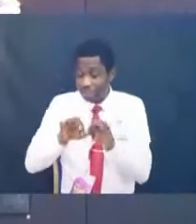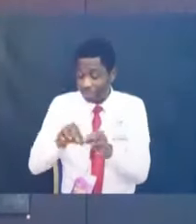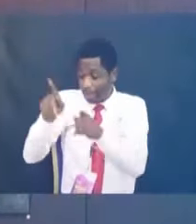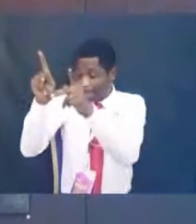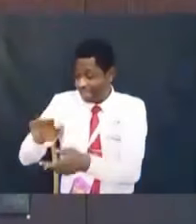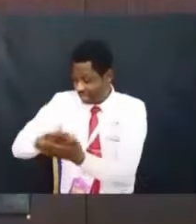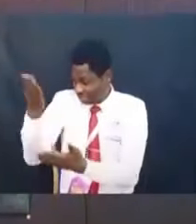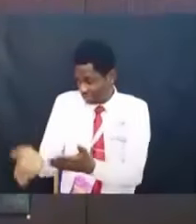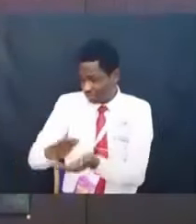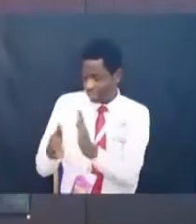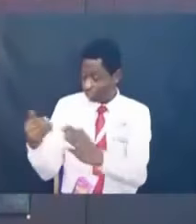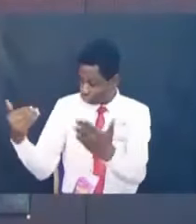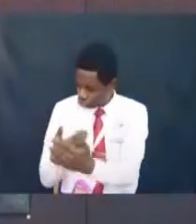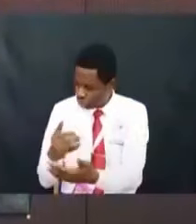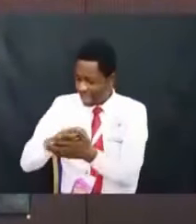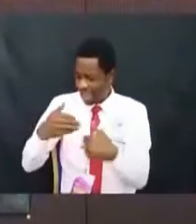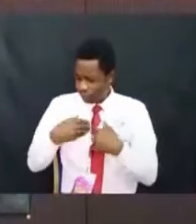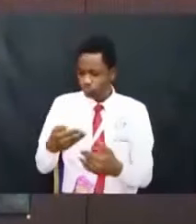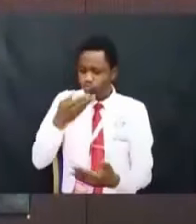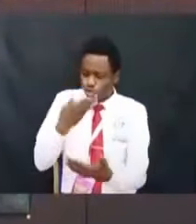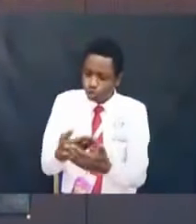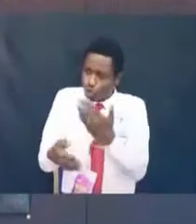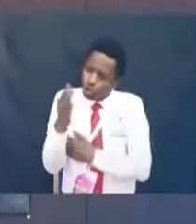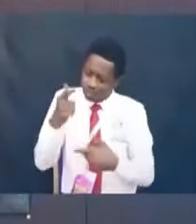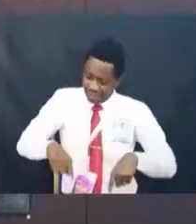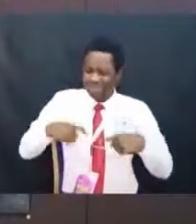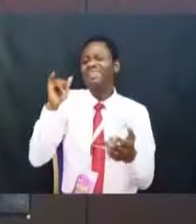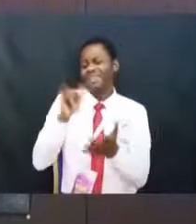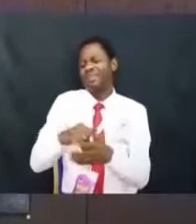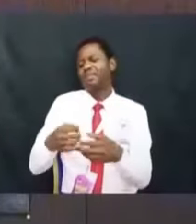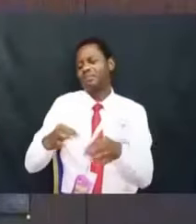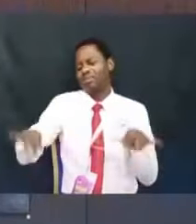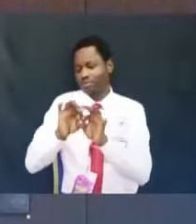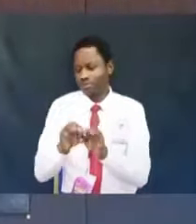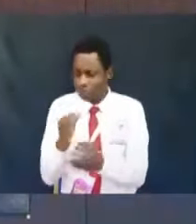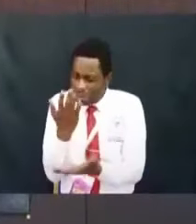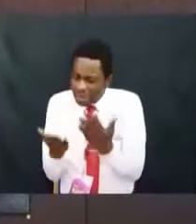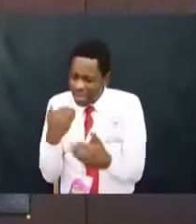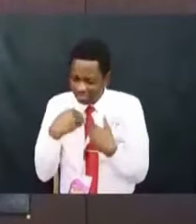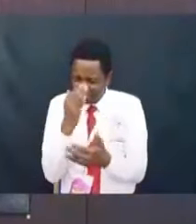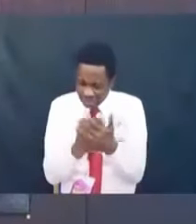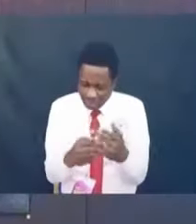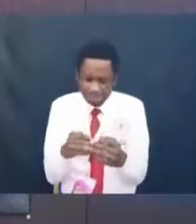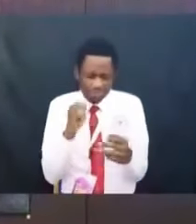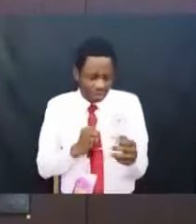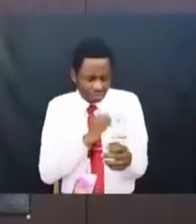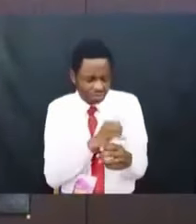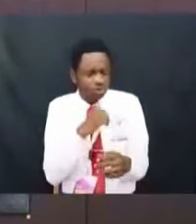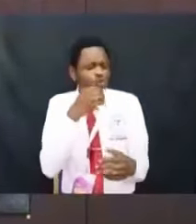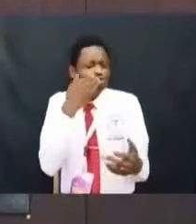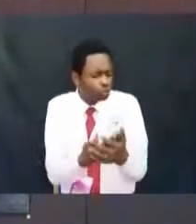and godliness. So you may have some elders who may not be great